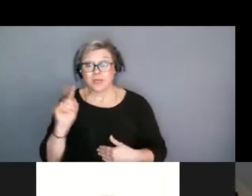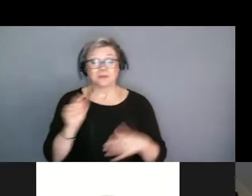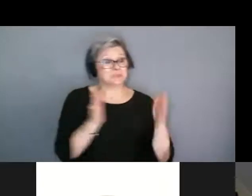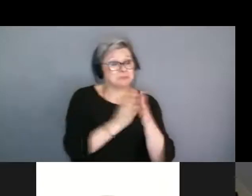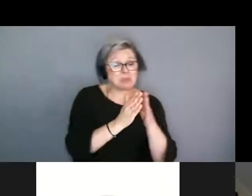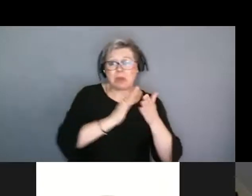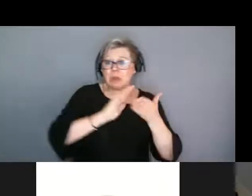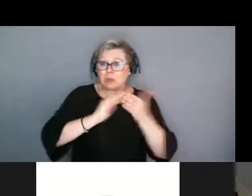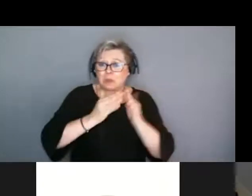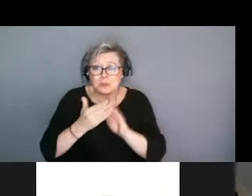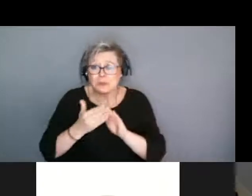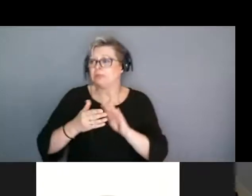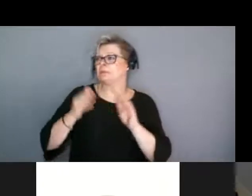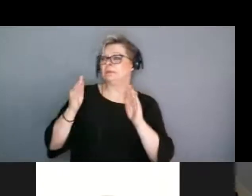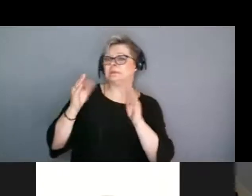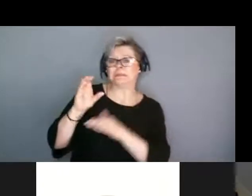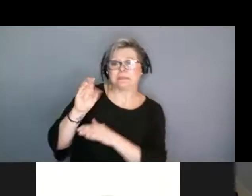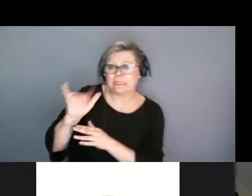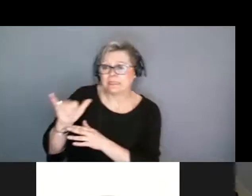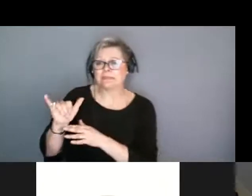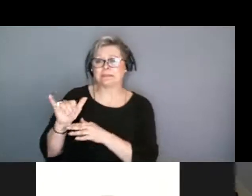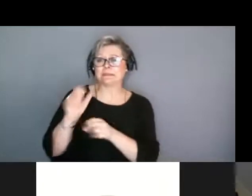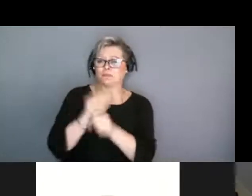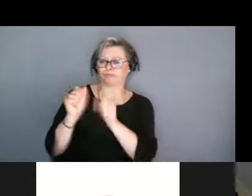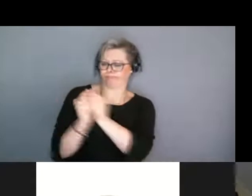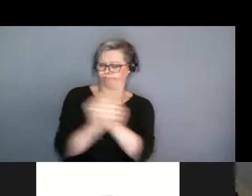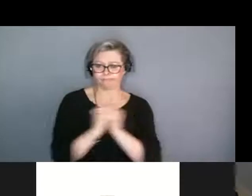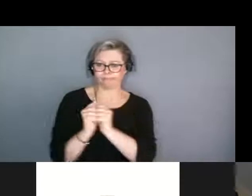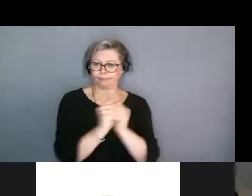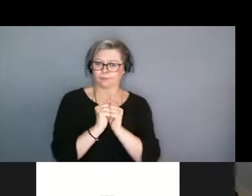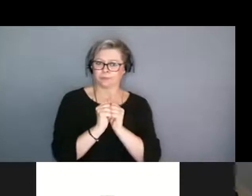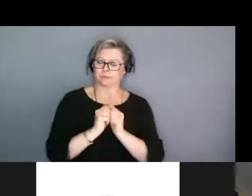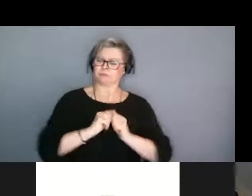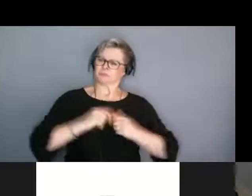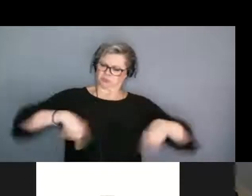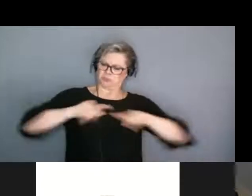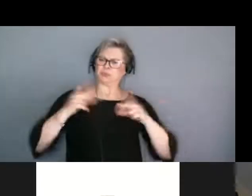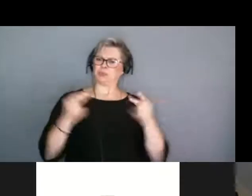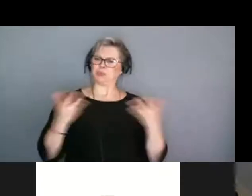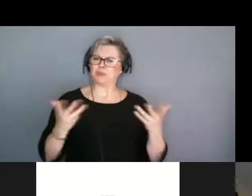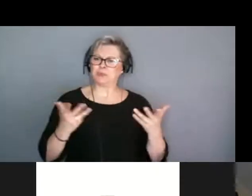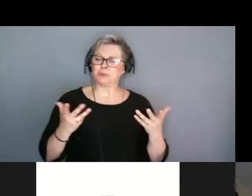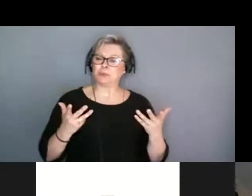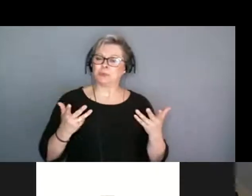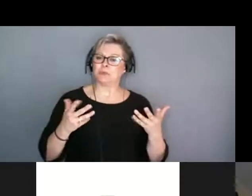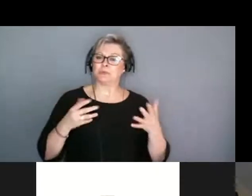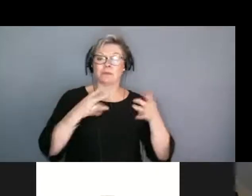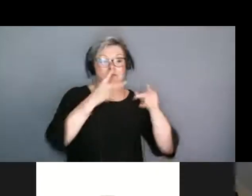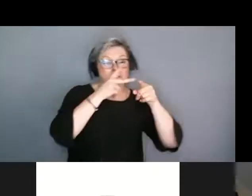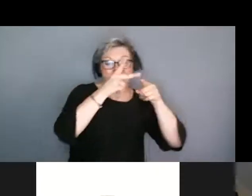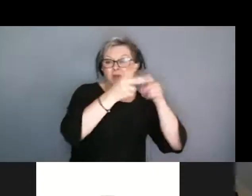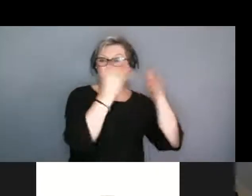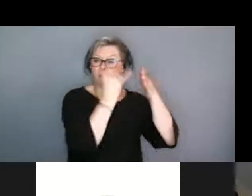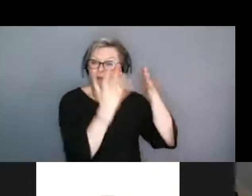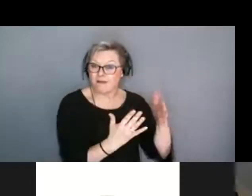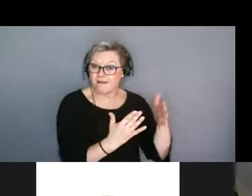urban areas. And what we do is we bring professional artists to